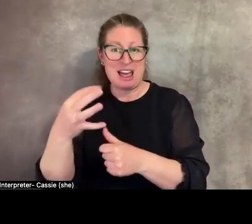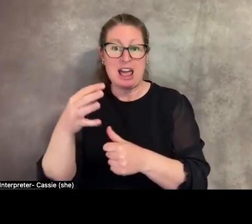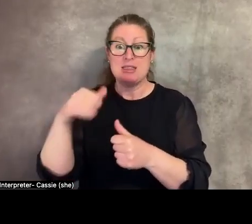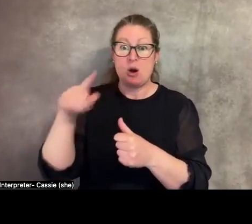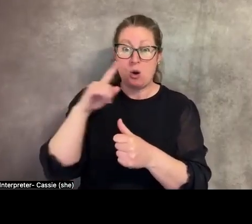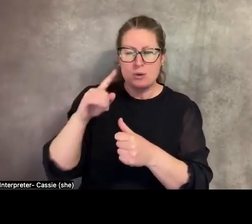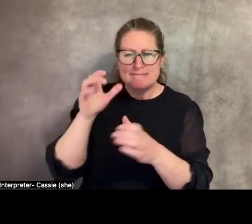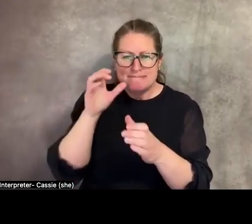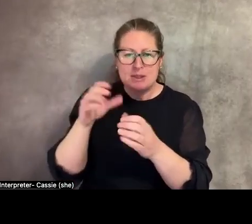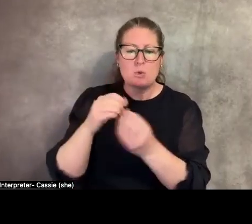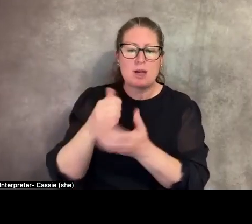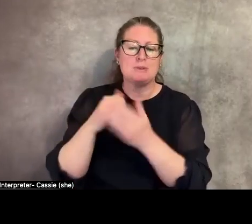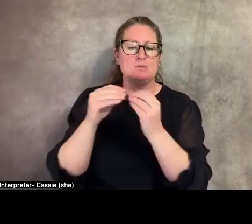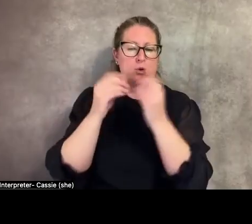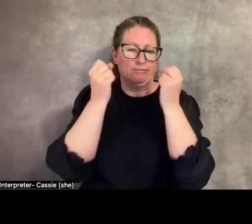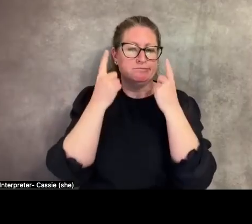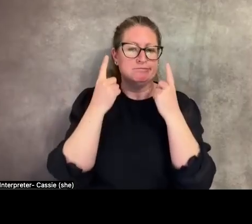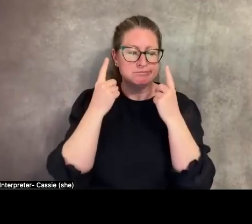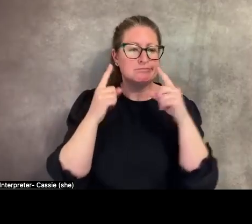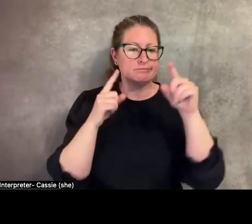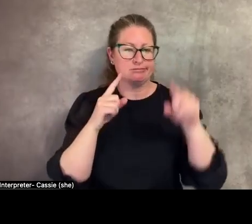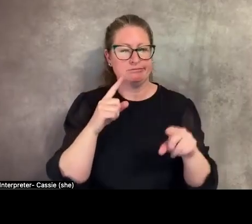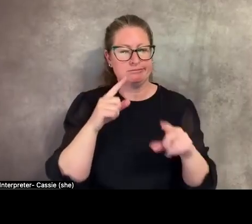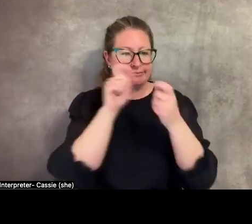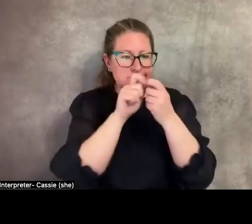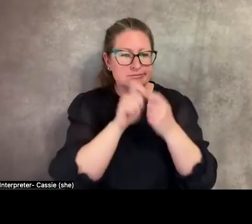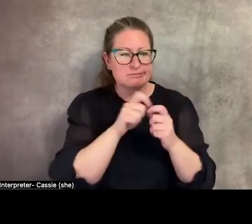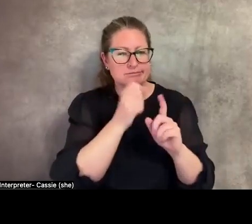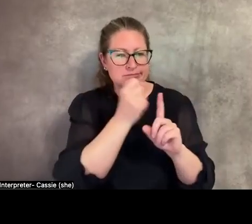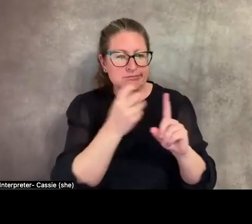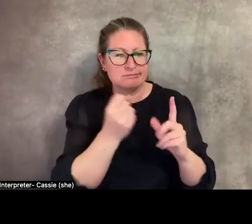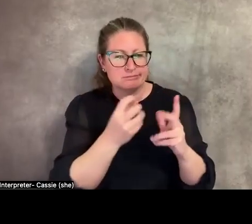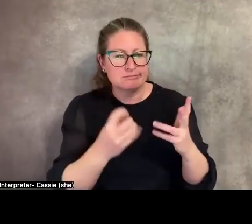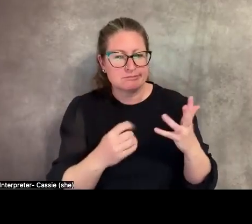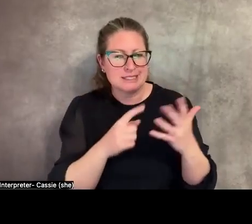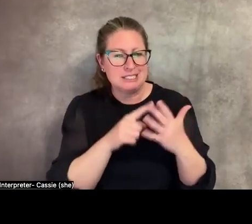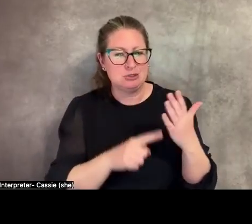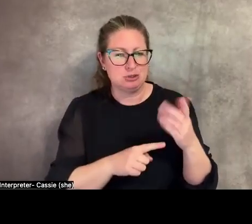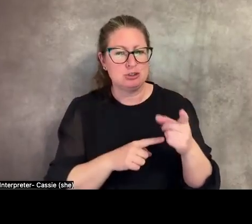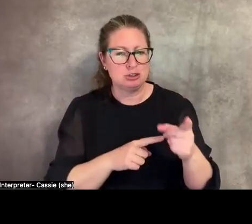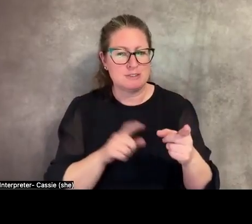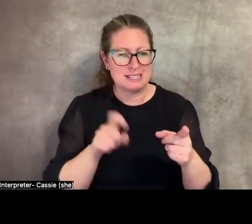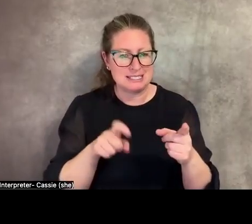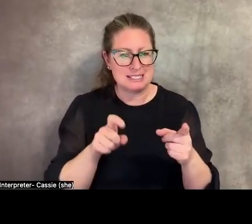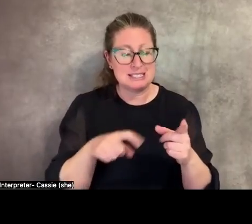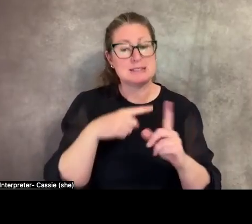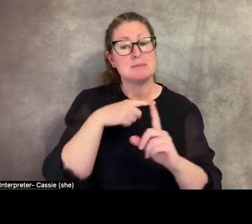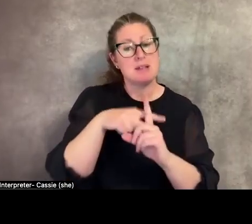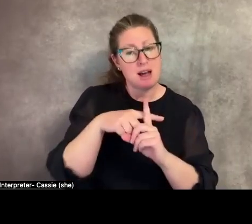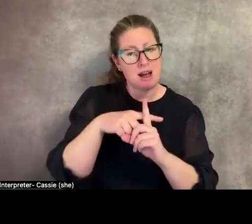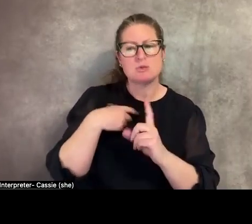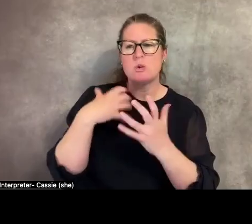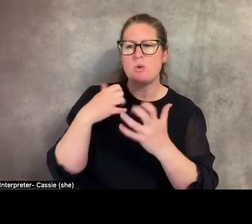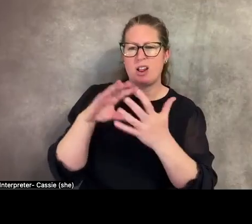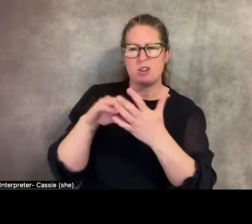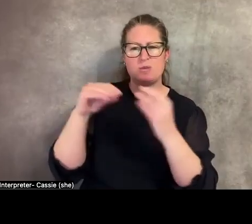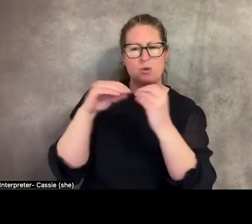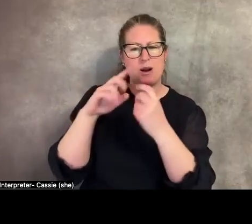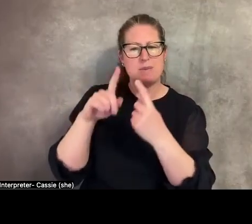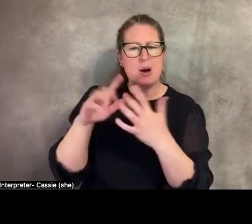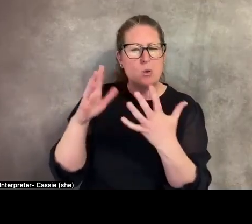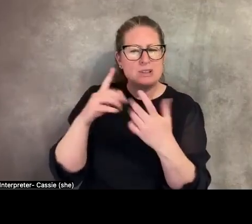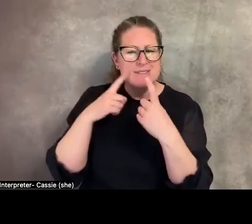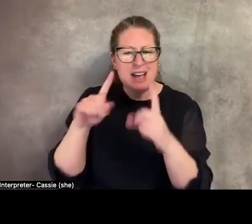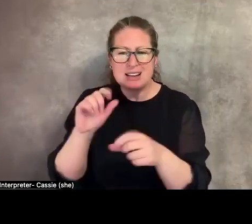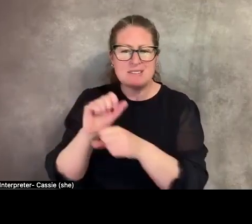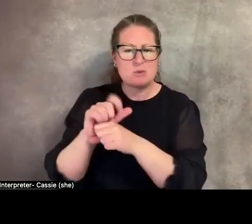us understand more of these specific needs, as well as learn about effective workflows and strategies